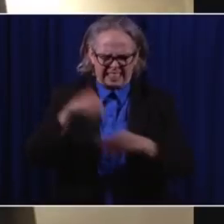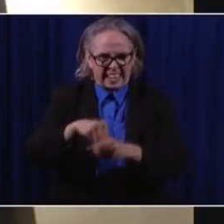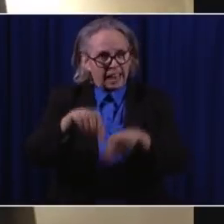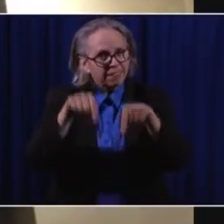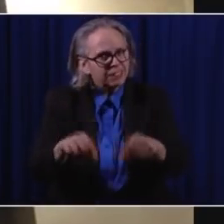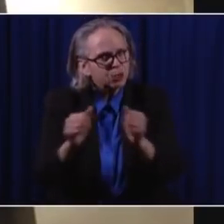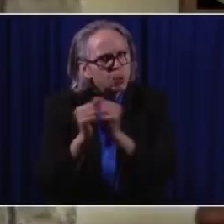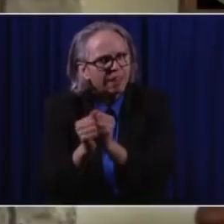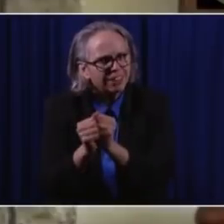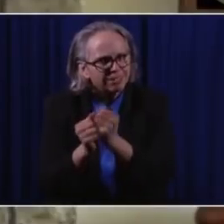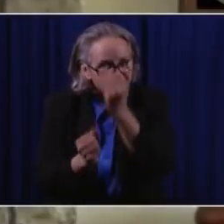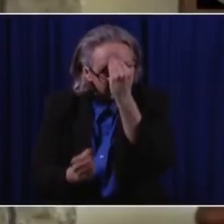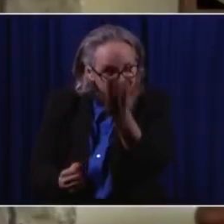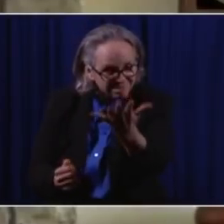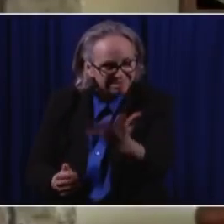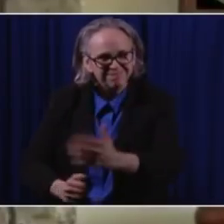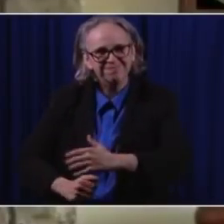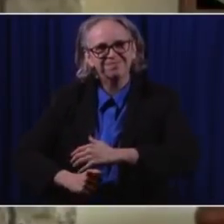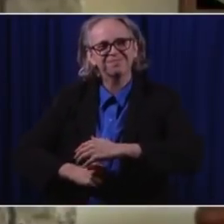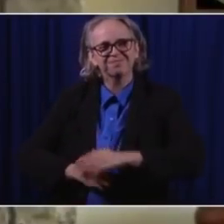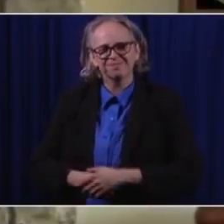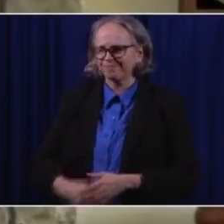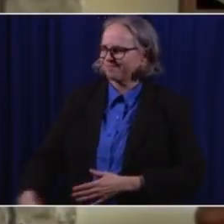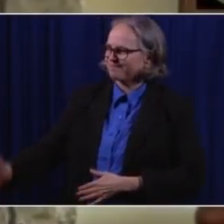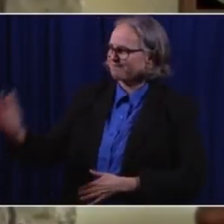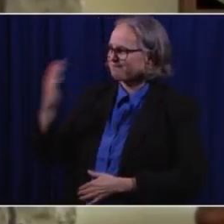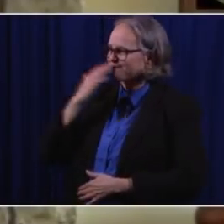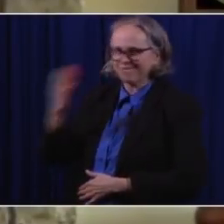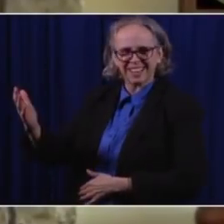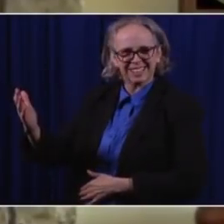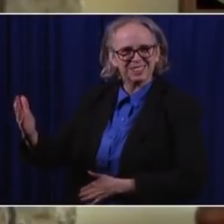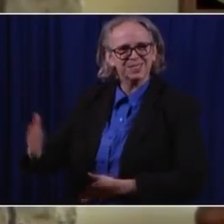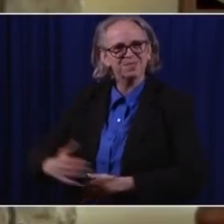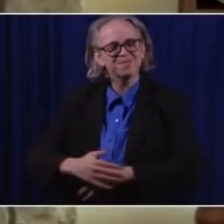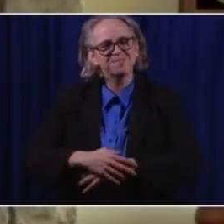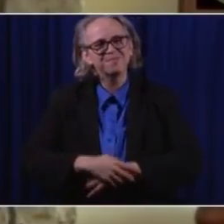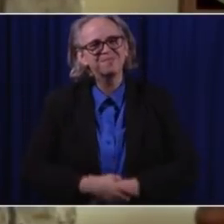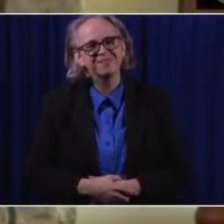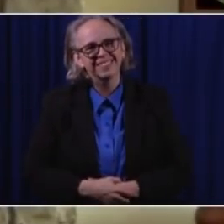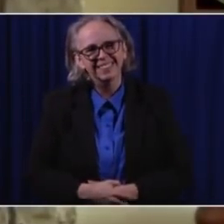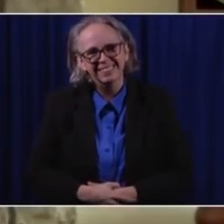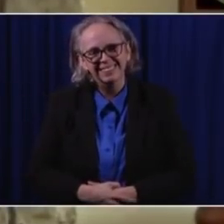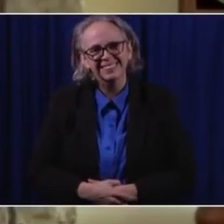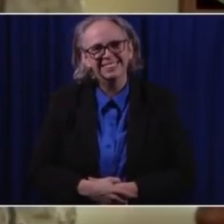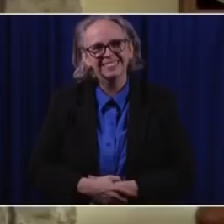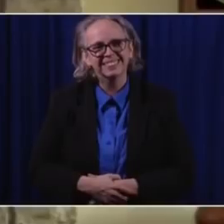side. That's great. Thanks, Clark. I appreciate it very much. Thank you.